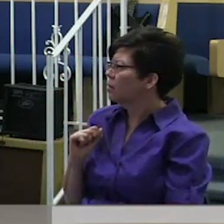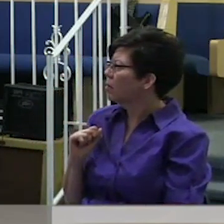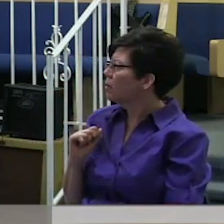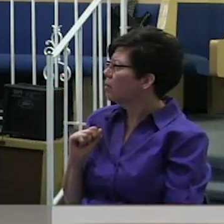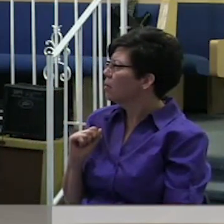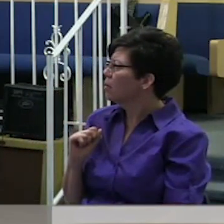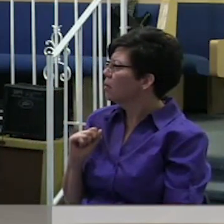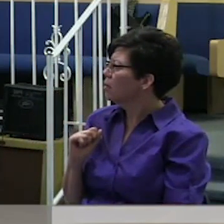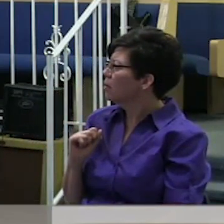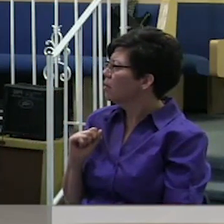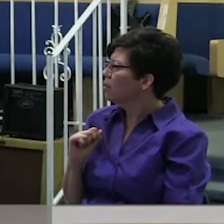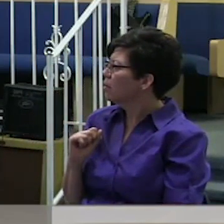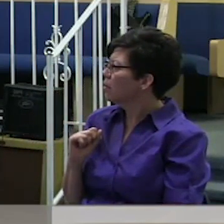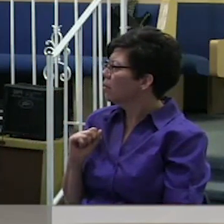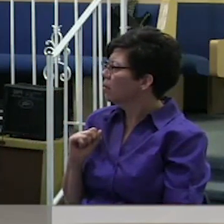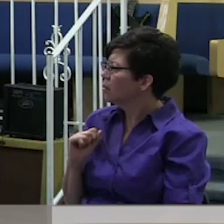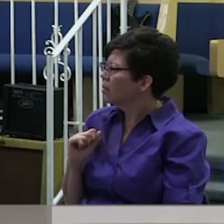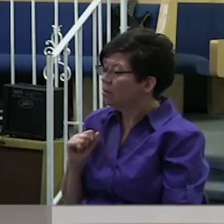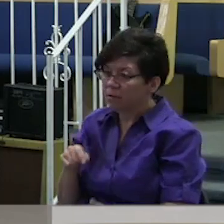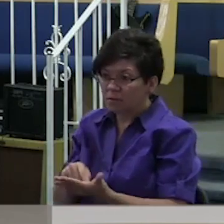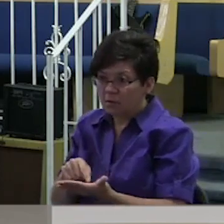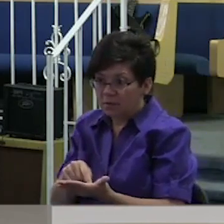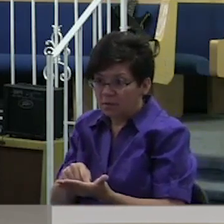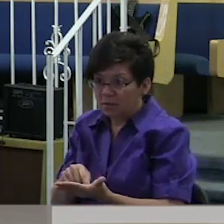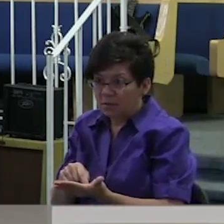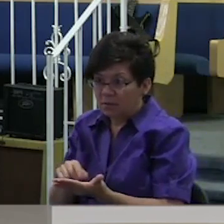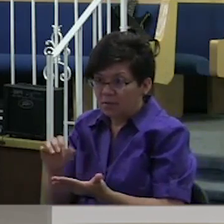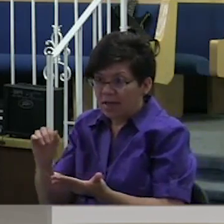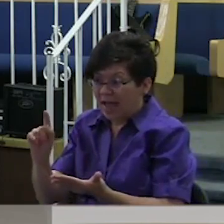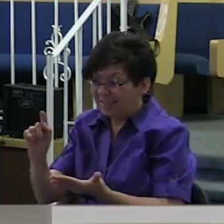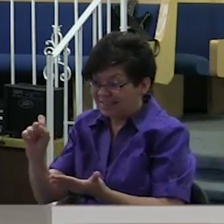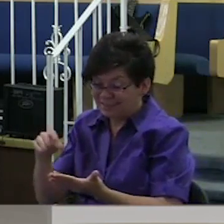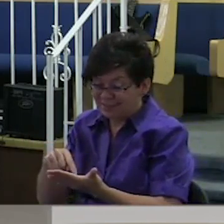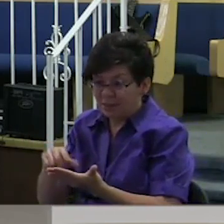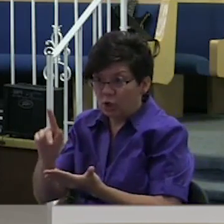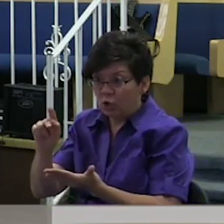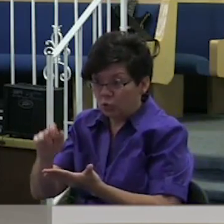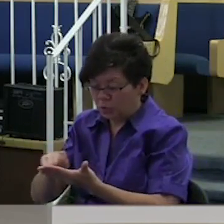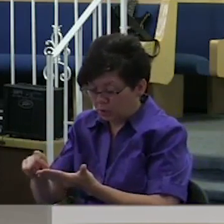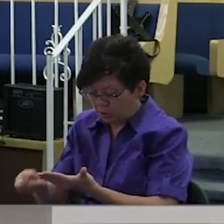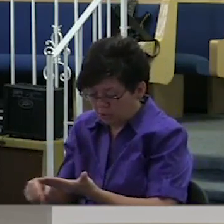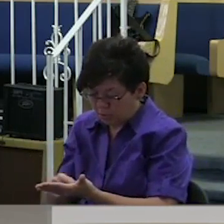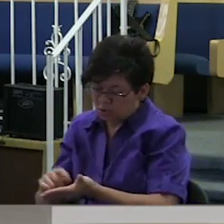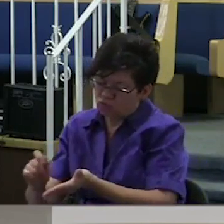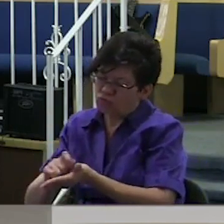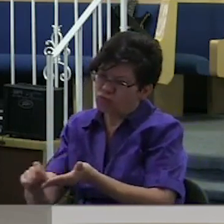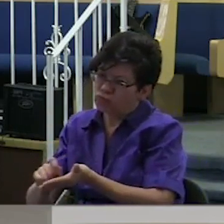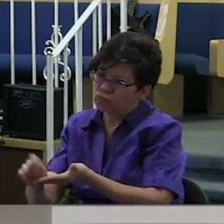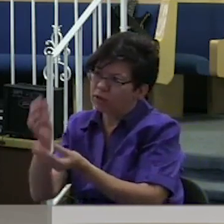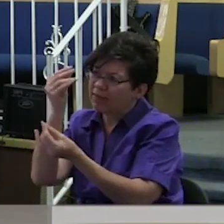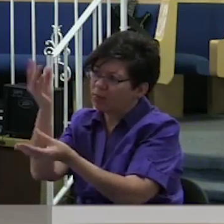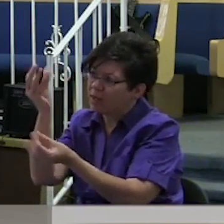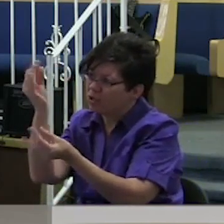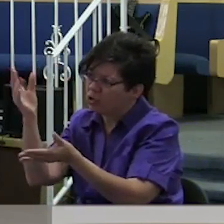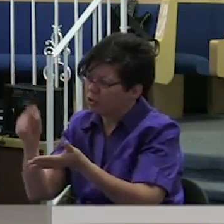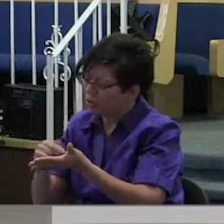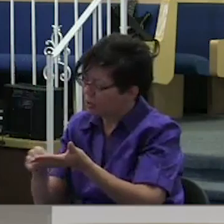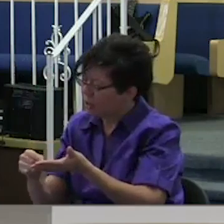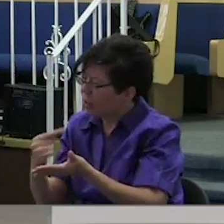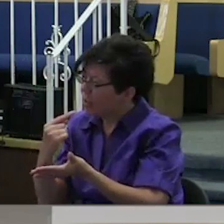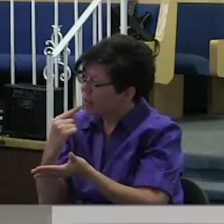But here, the writer Luke, he's writing and he's giving some information, and he